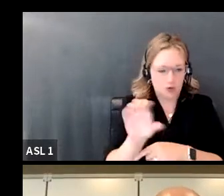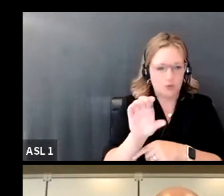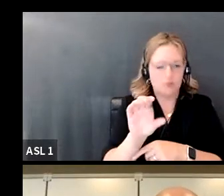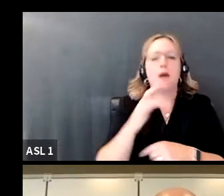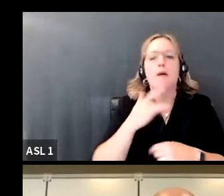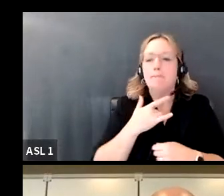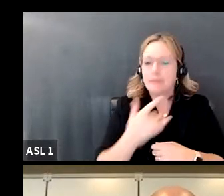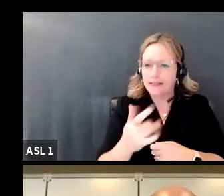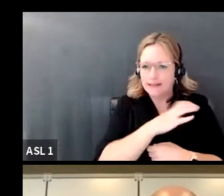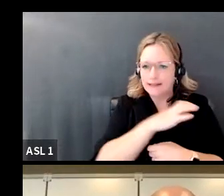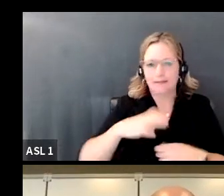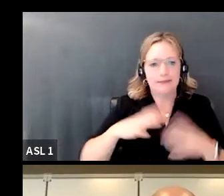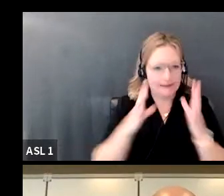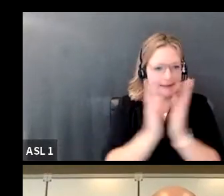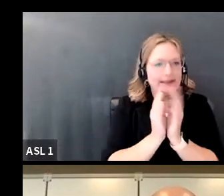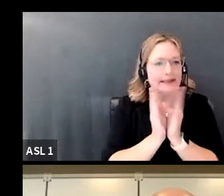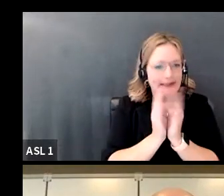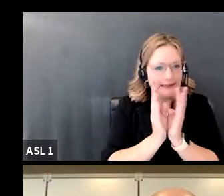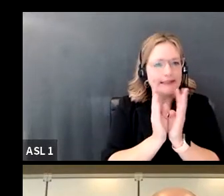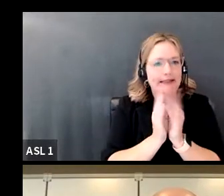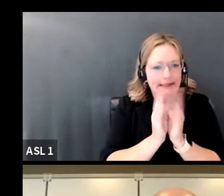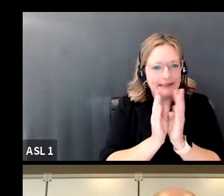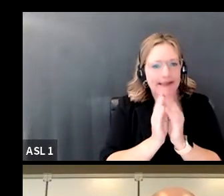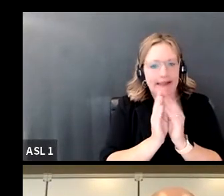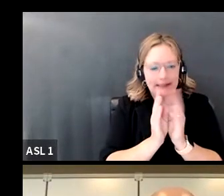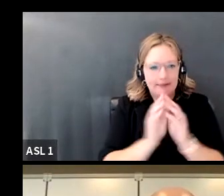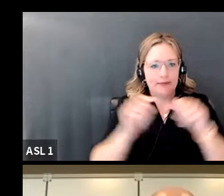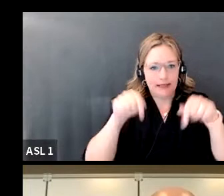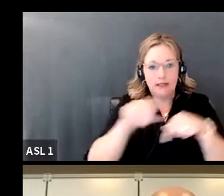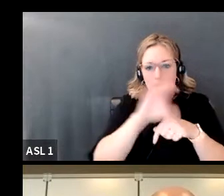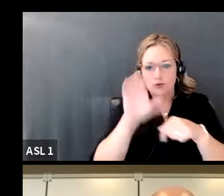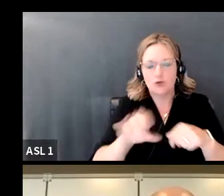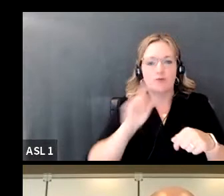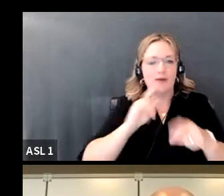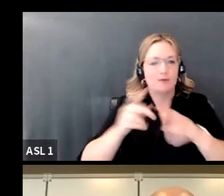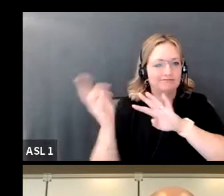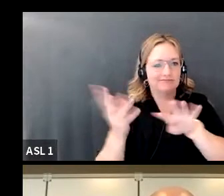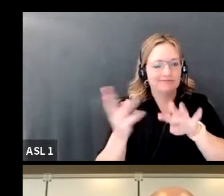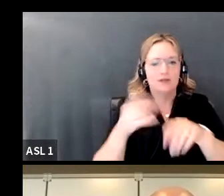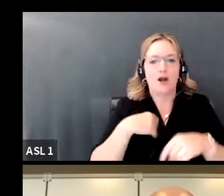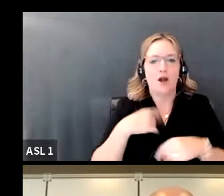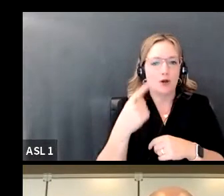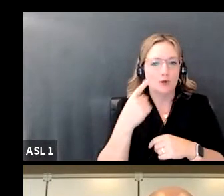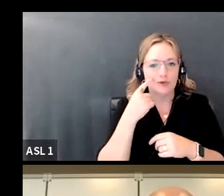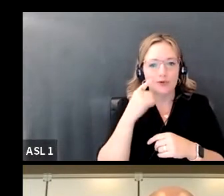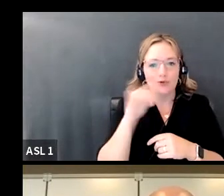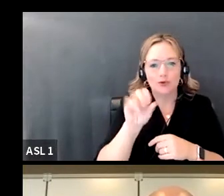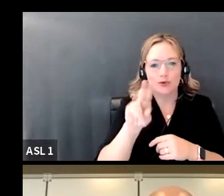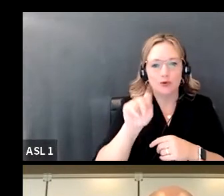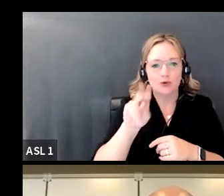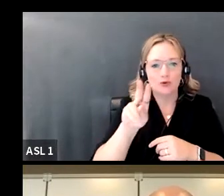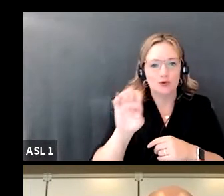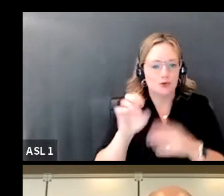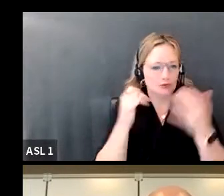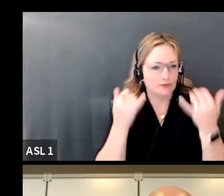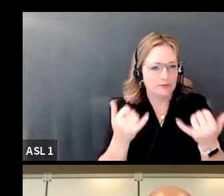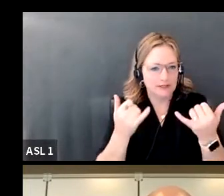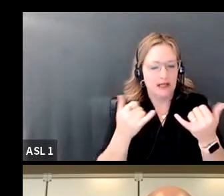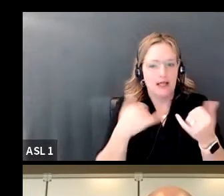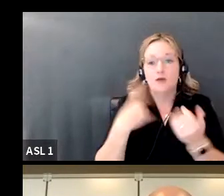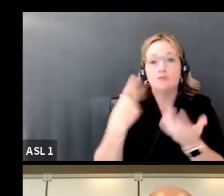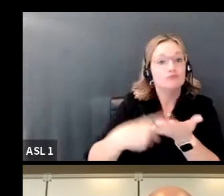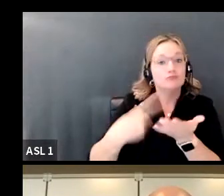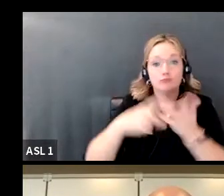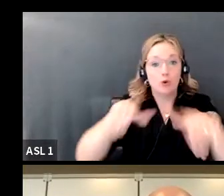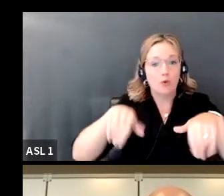committee meetings we're also live streaming on youtube today given the importance of the subject matter being discussed namely the budget